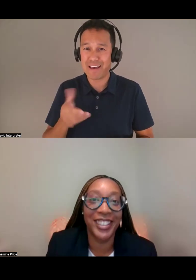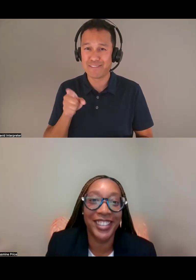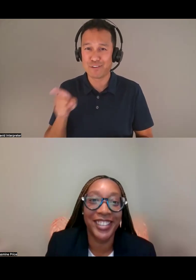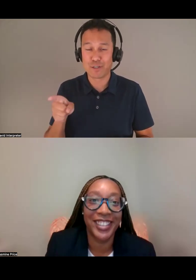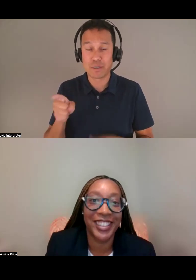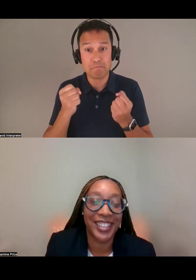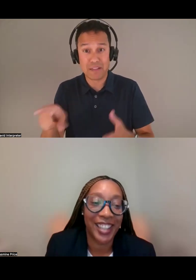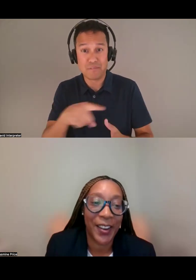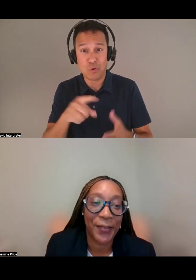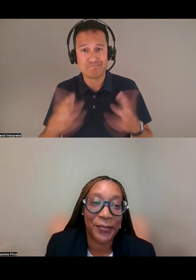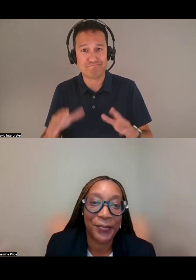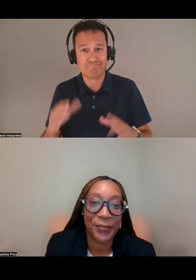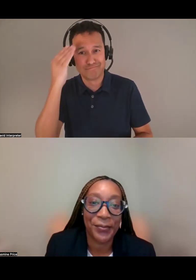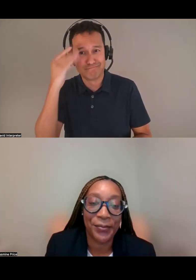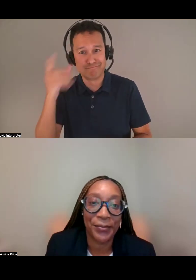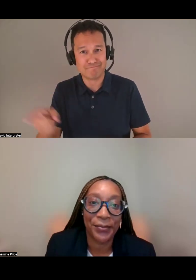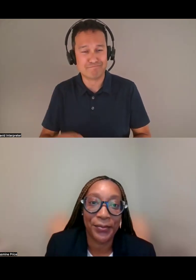her.